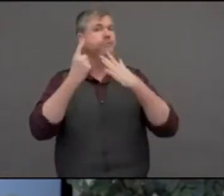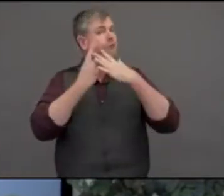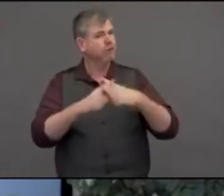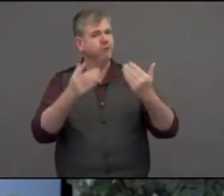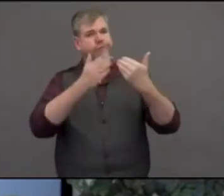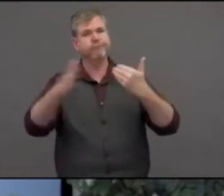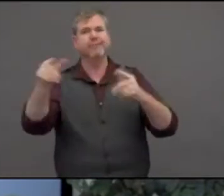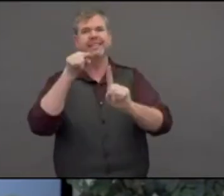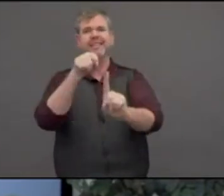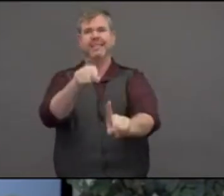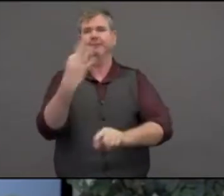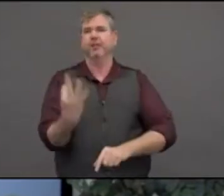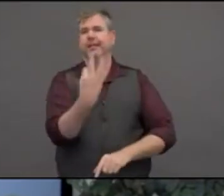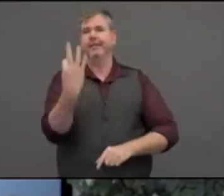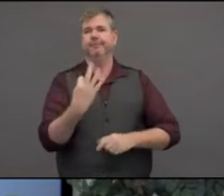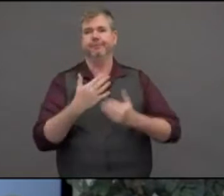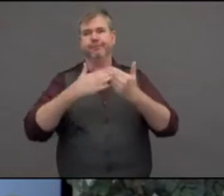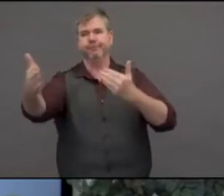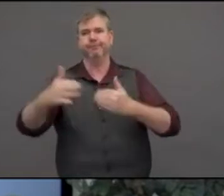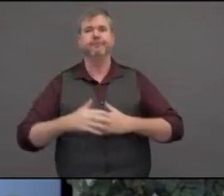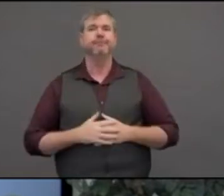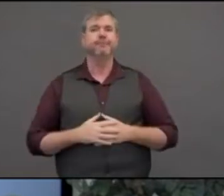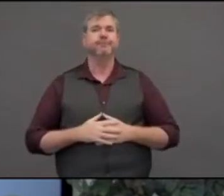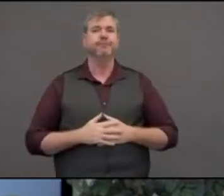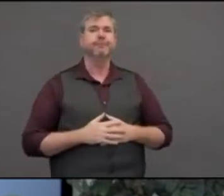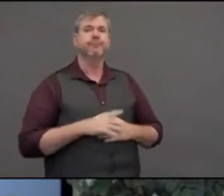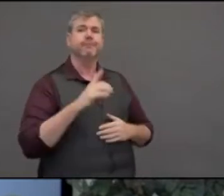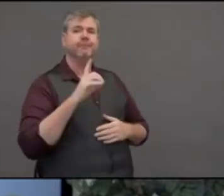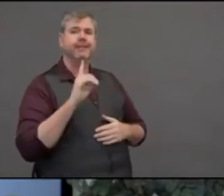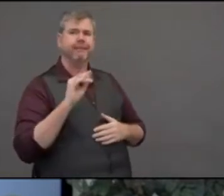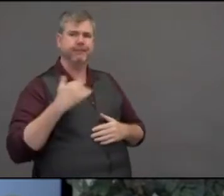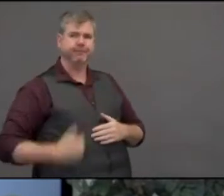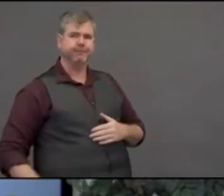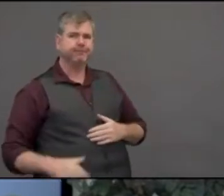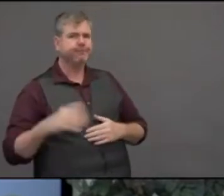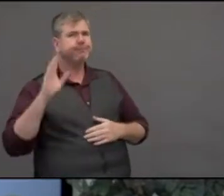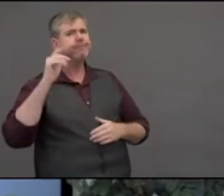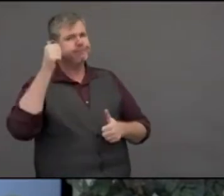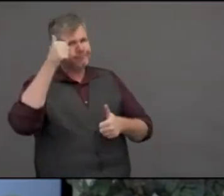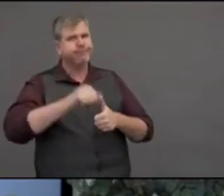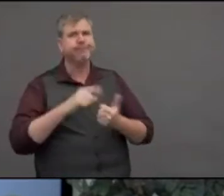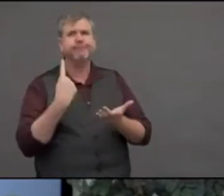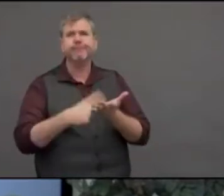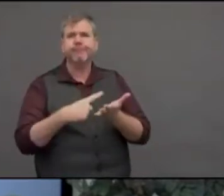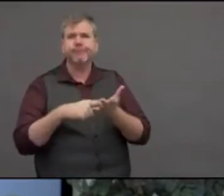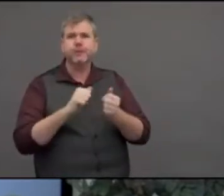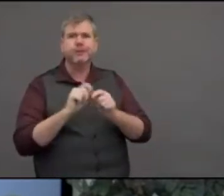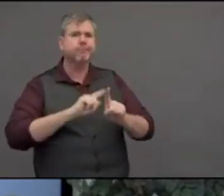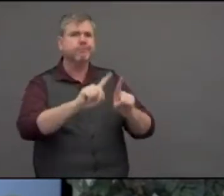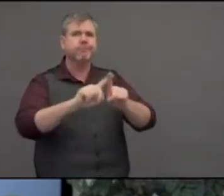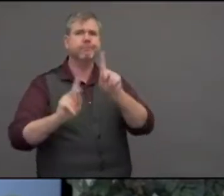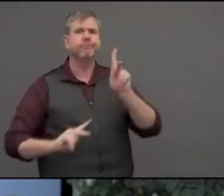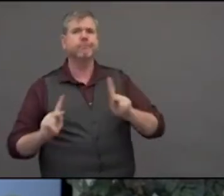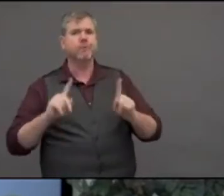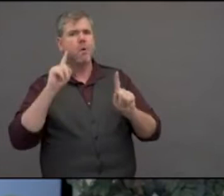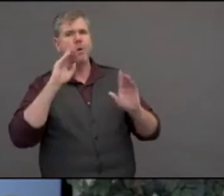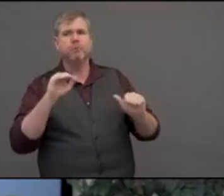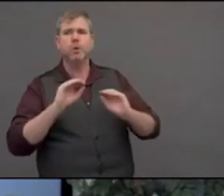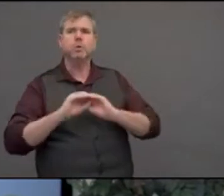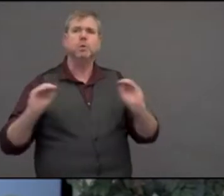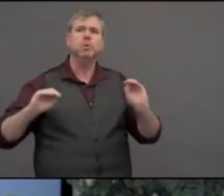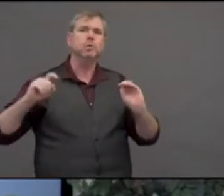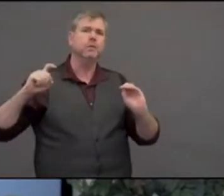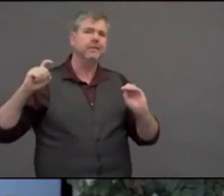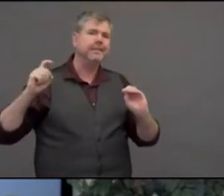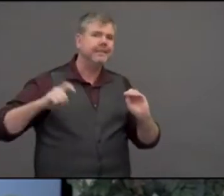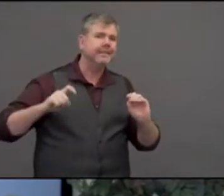having conversations with folks about hoping that there was no need to issue the order. So can you talk a little bit about that so